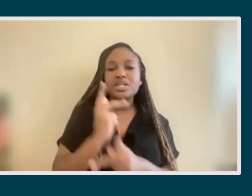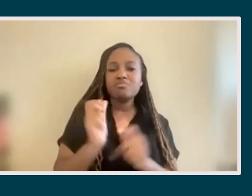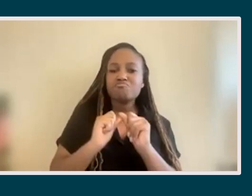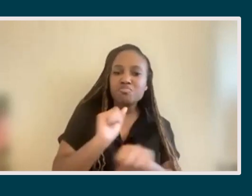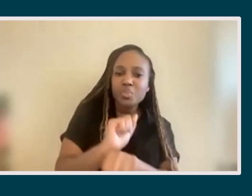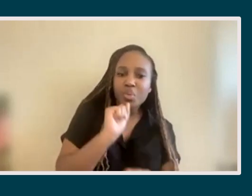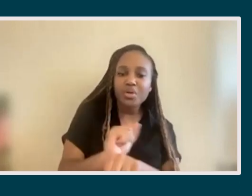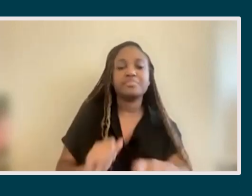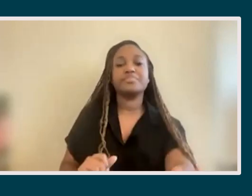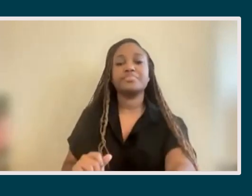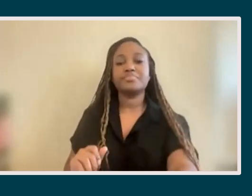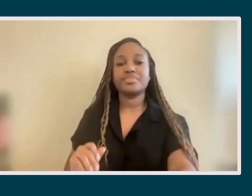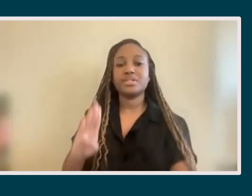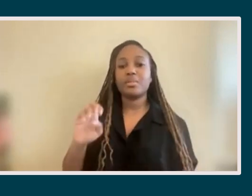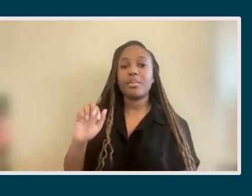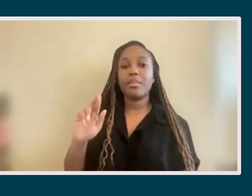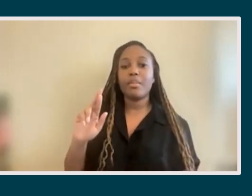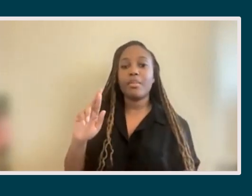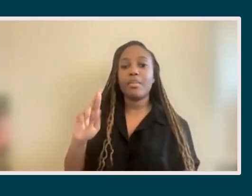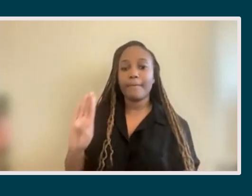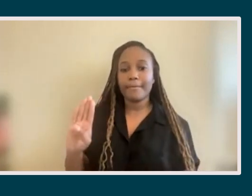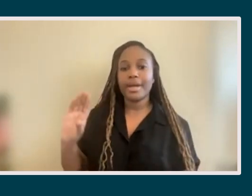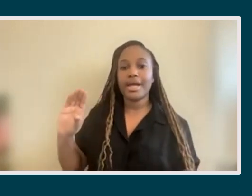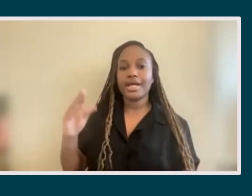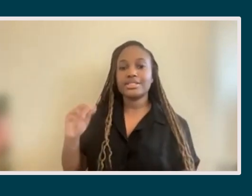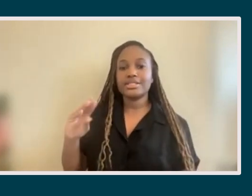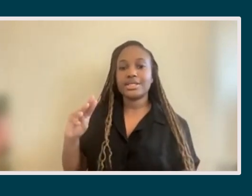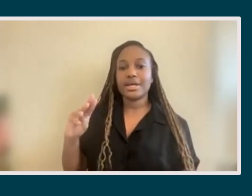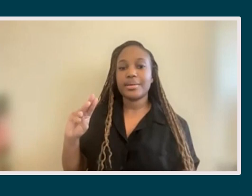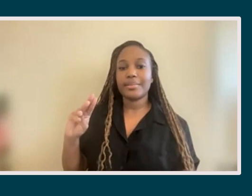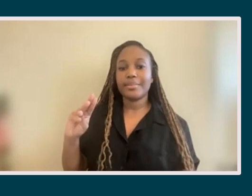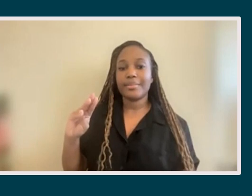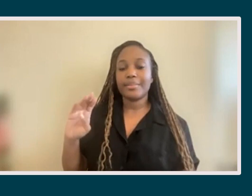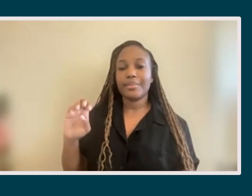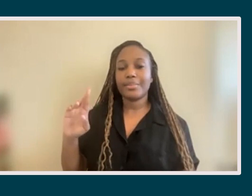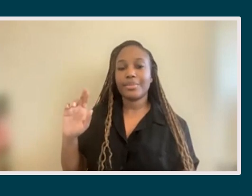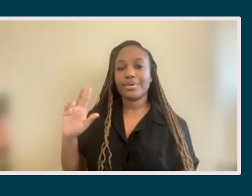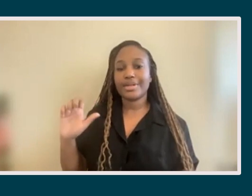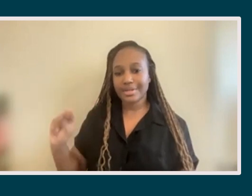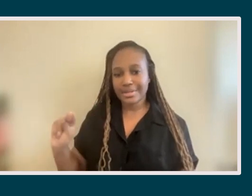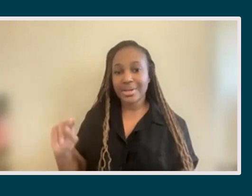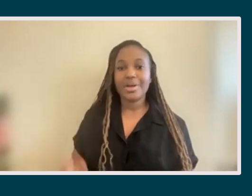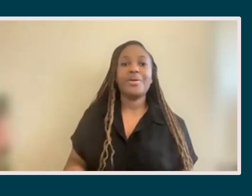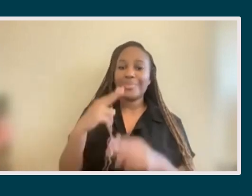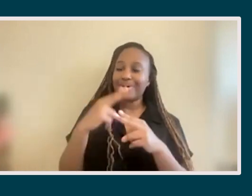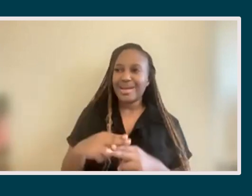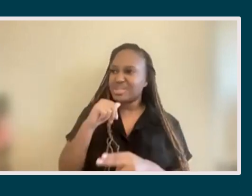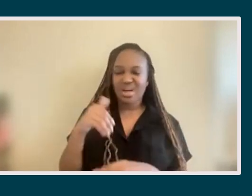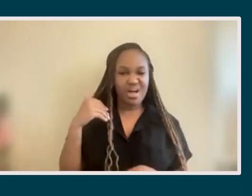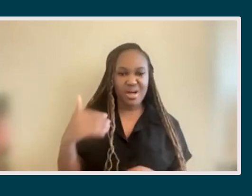Chamberlain, not the other Barb. I have to say, her name is not that common. The doll sort of killed it, I